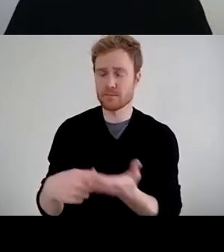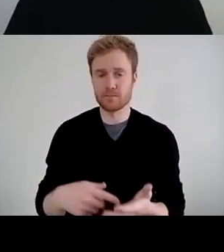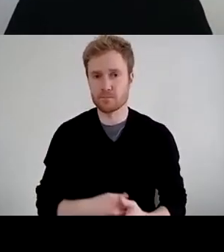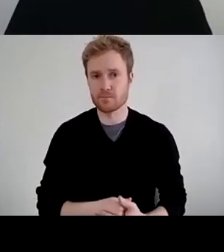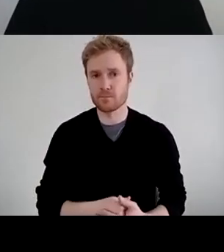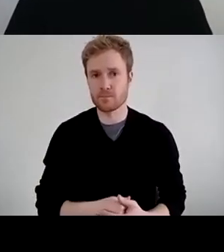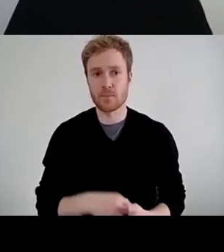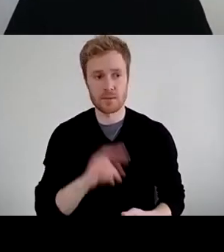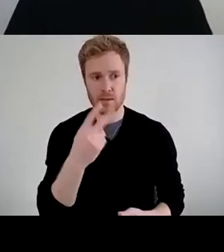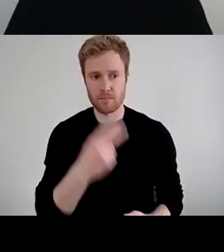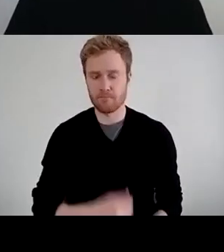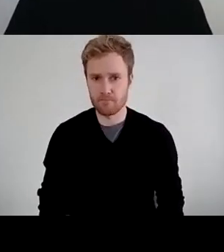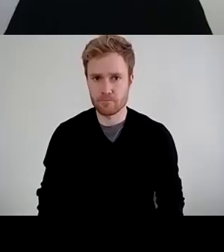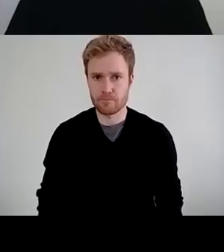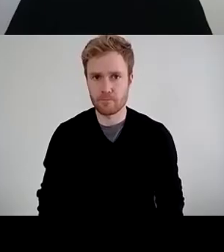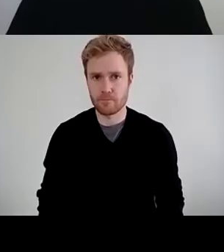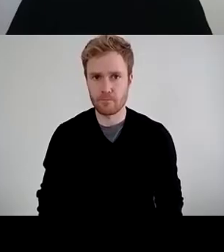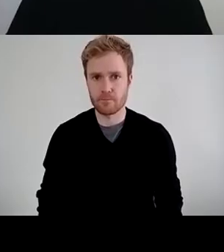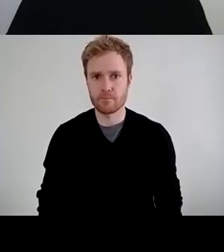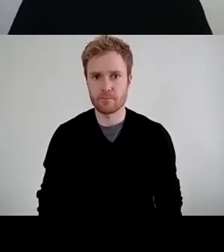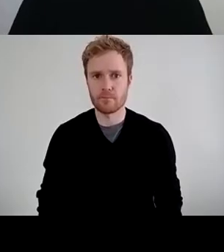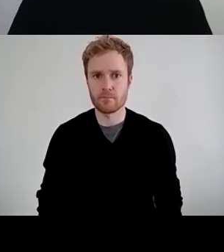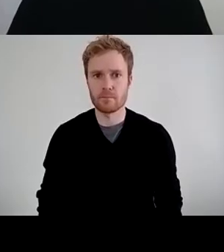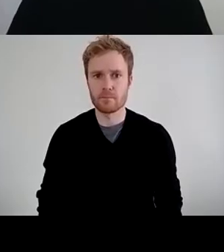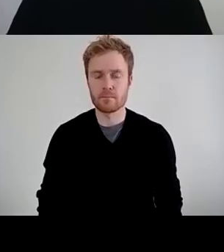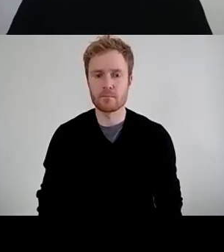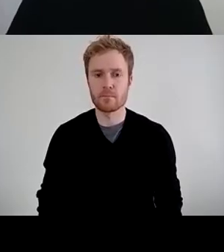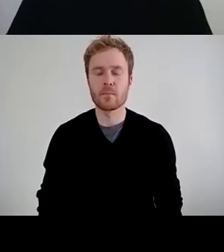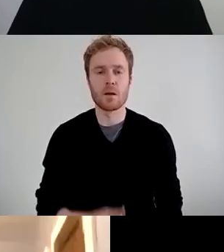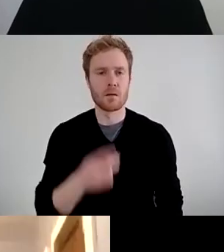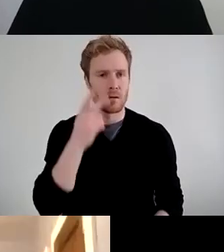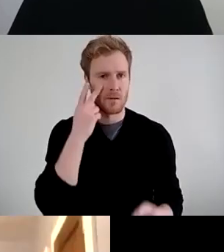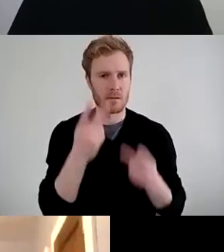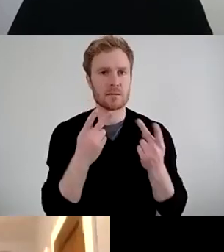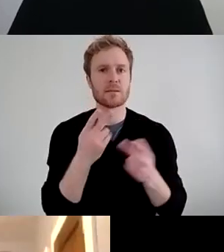$2 million, raising the total cost thereof to the amount not to exceed